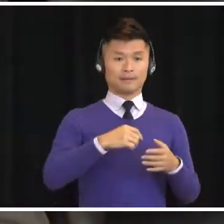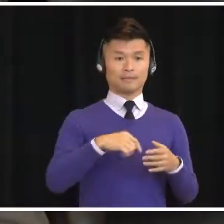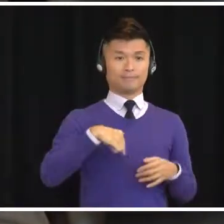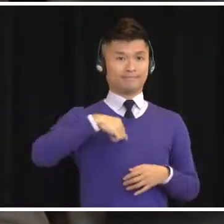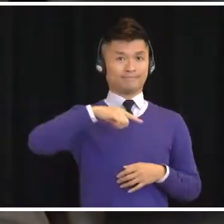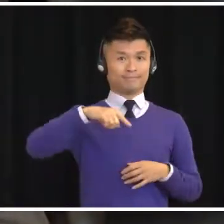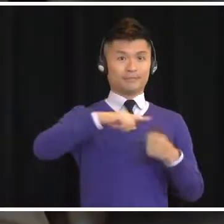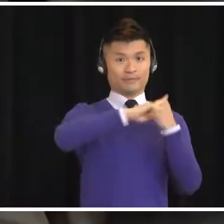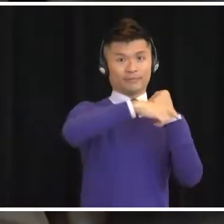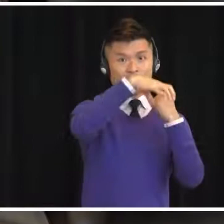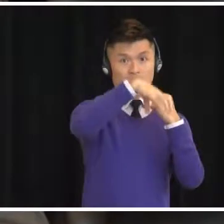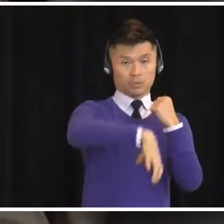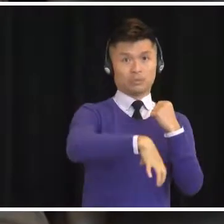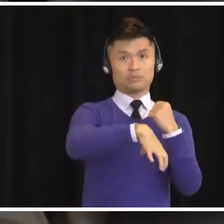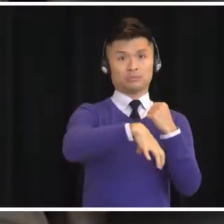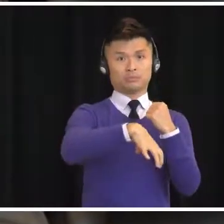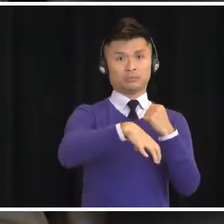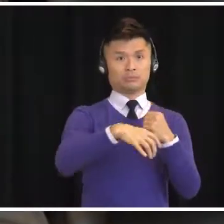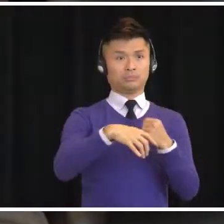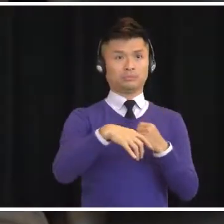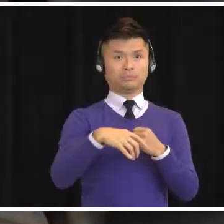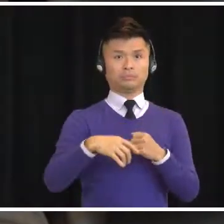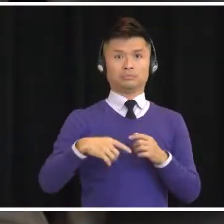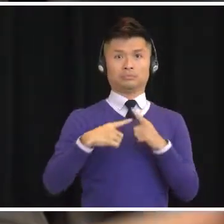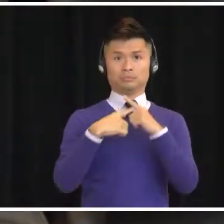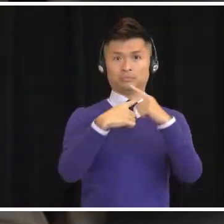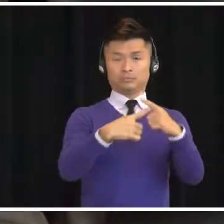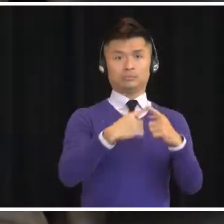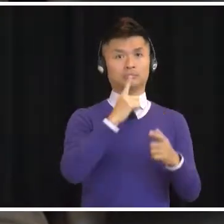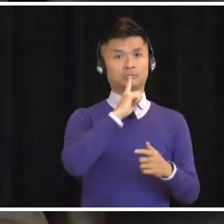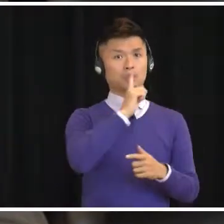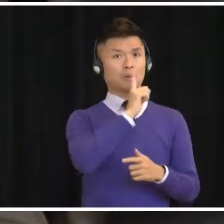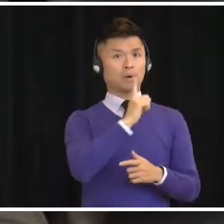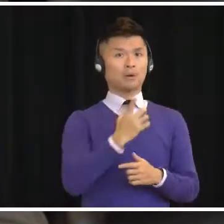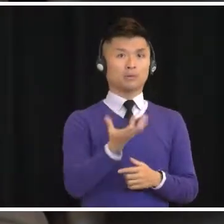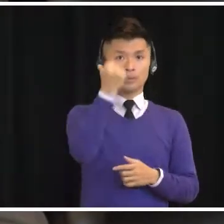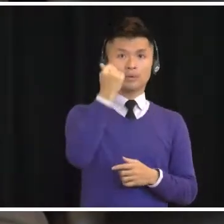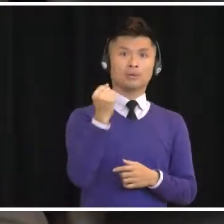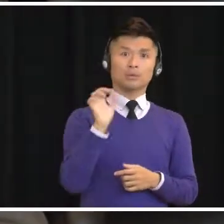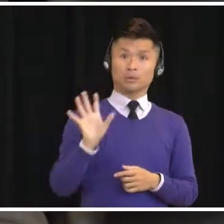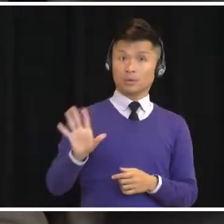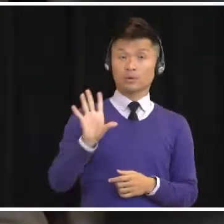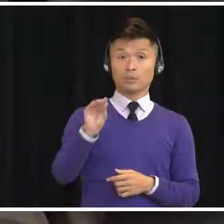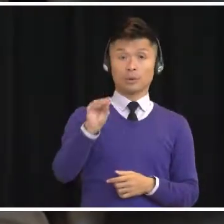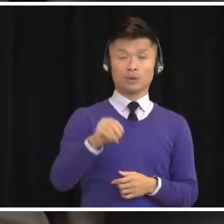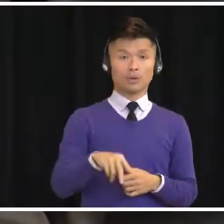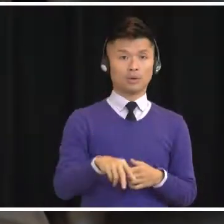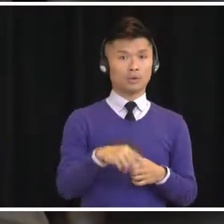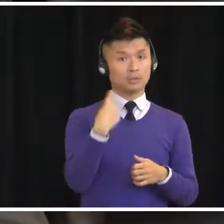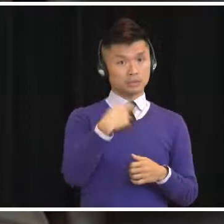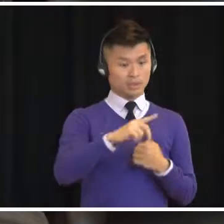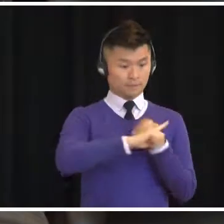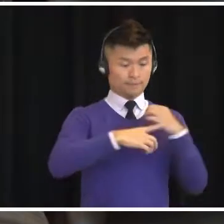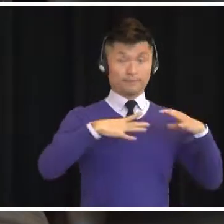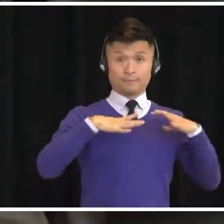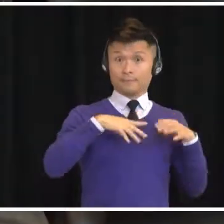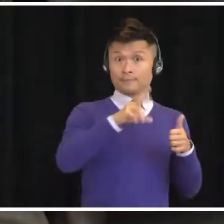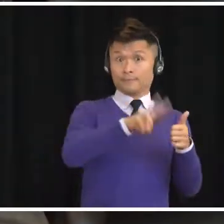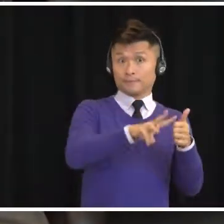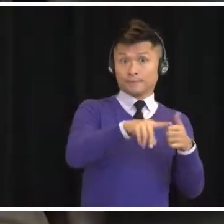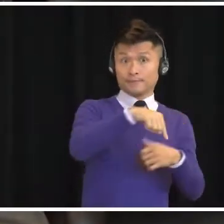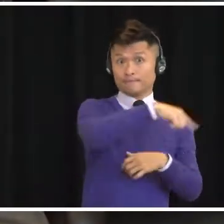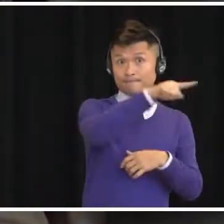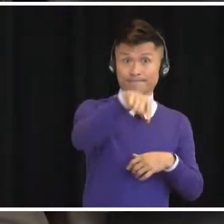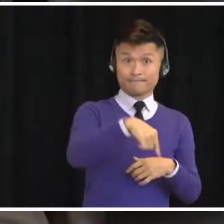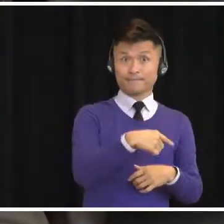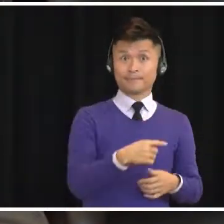Judicial Yuan about whether training is provided to judges about how to enable children to express their views in family court proceedings, child